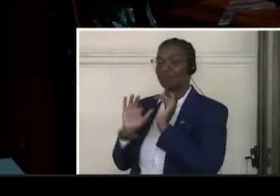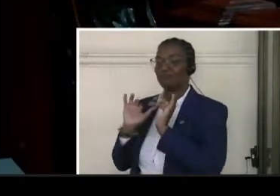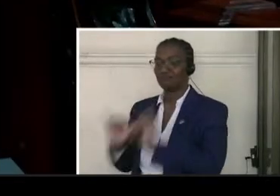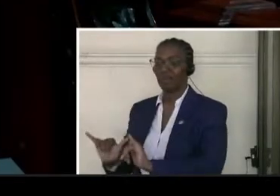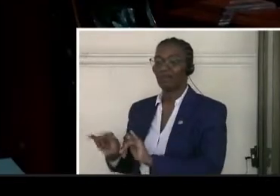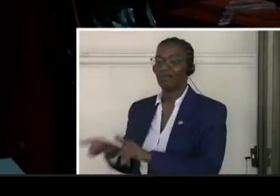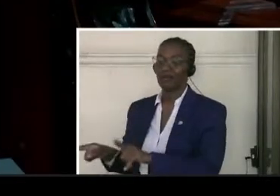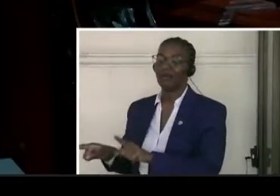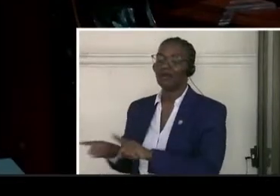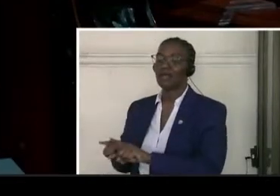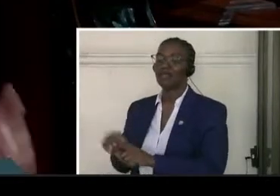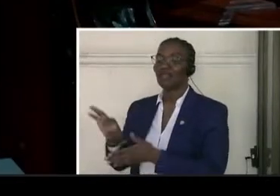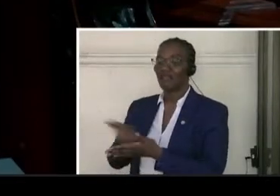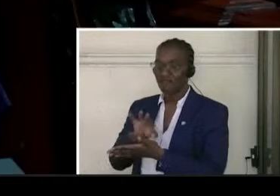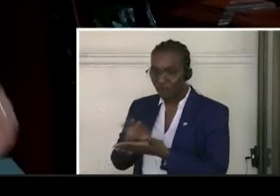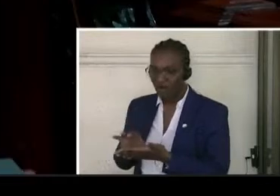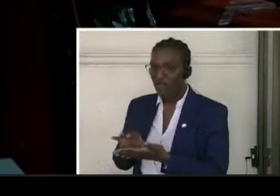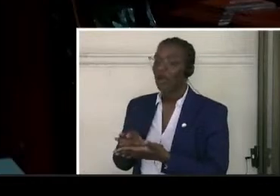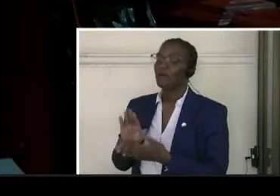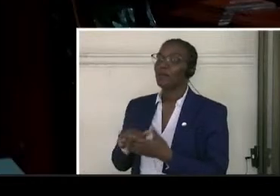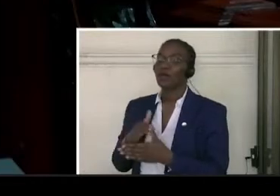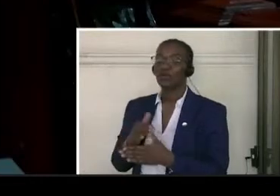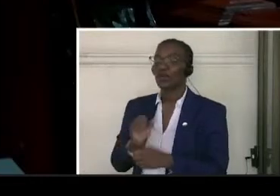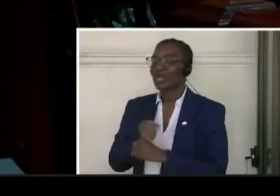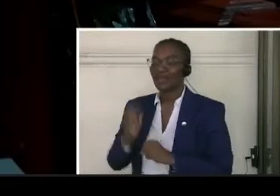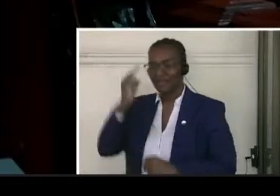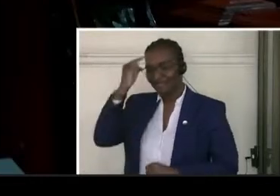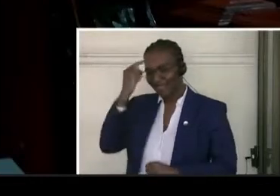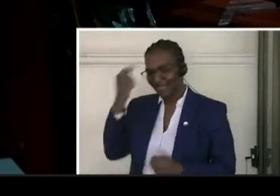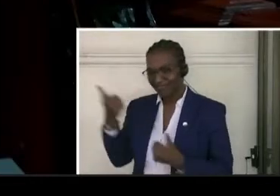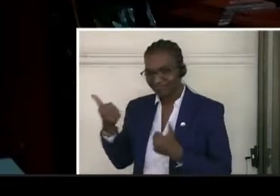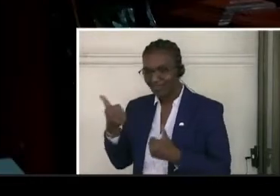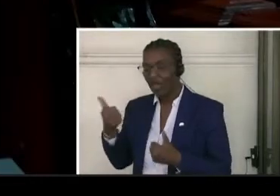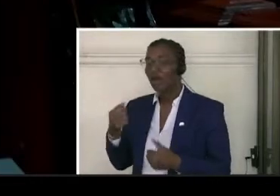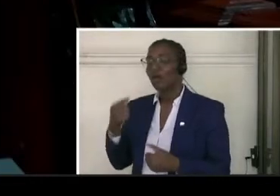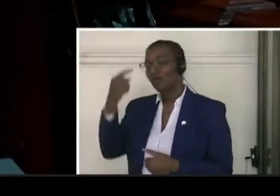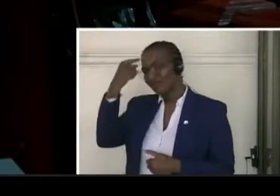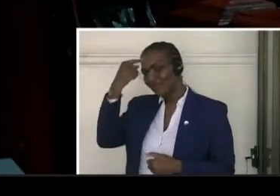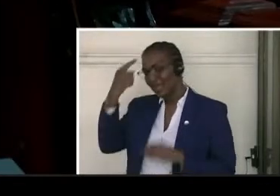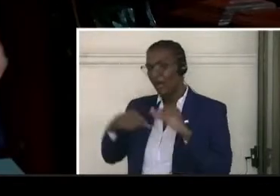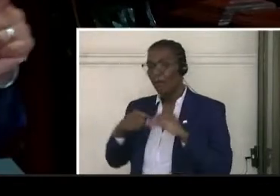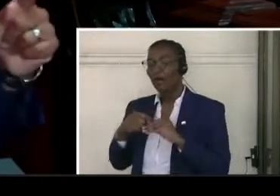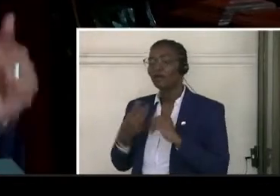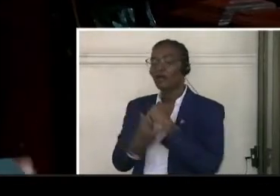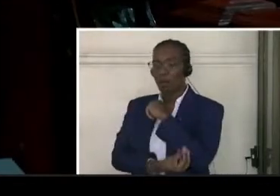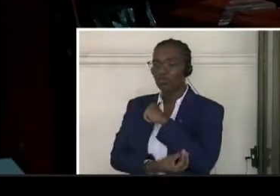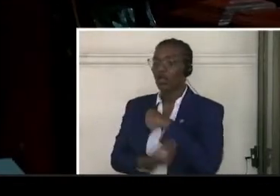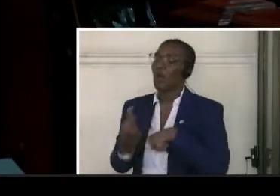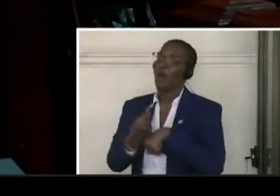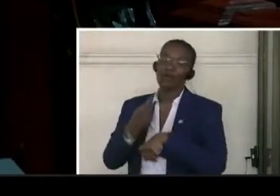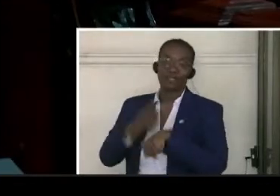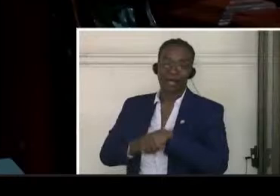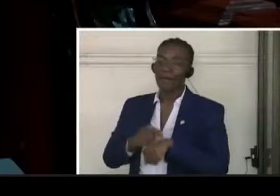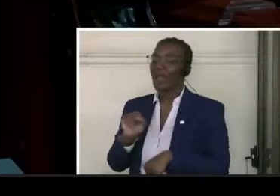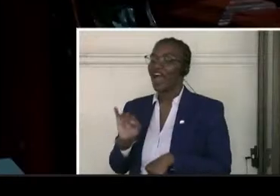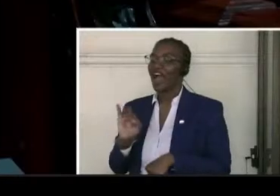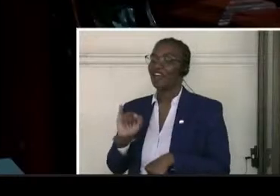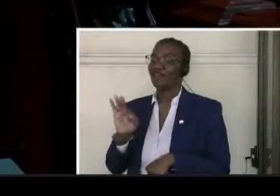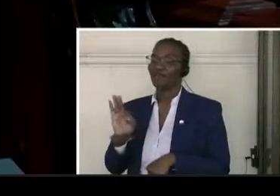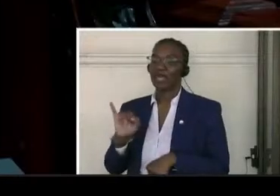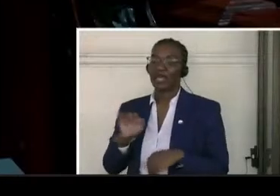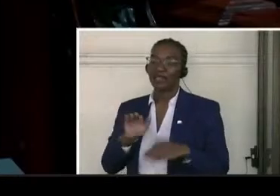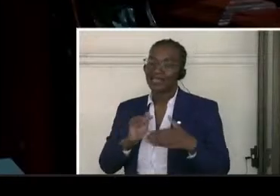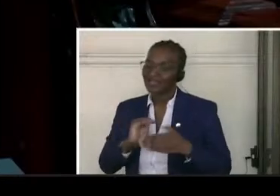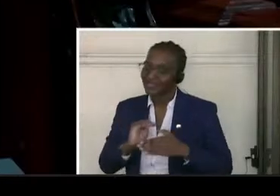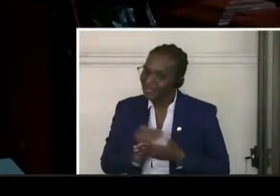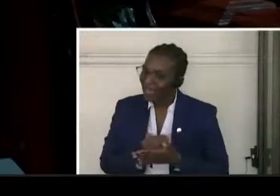them every time because a poor person will never be able to think correctly. We'll always think about poverty and then we'll think IFP is our savior. And